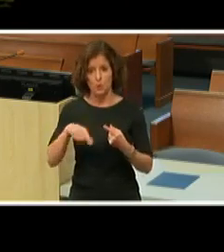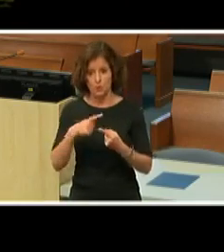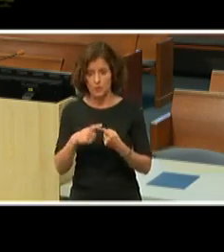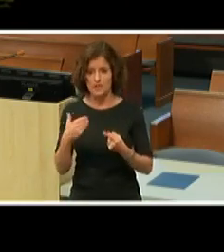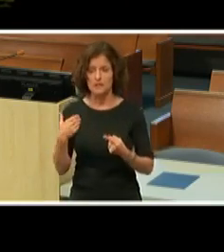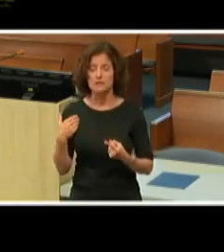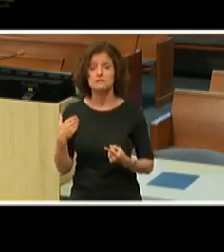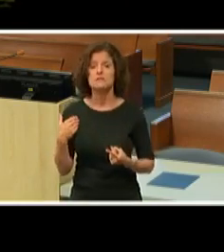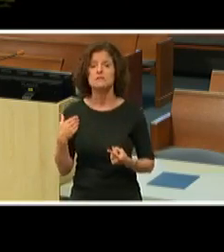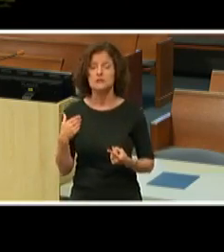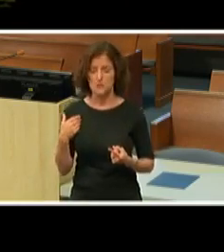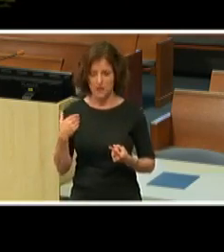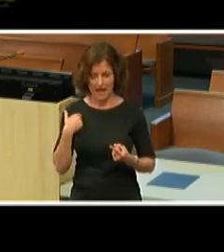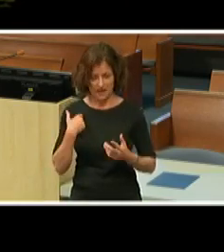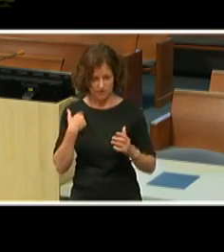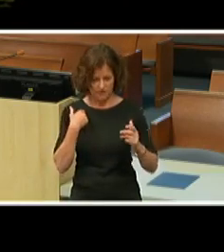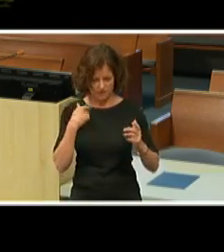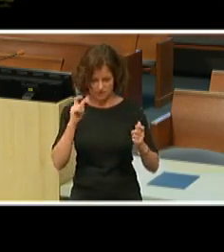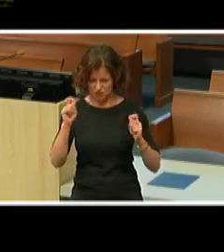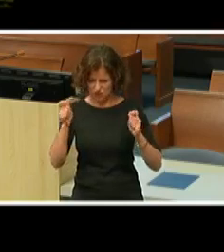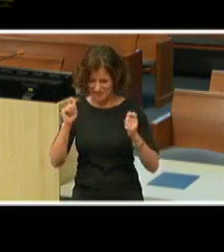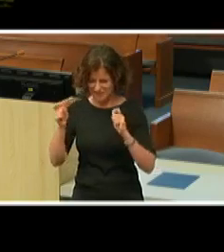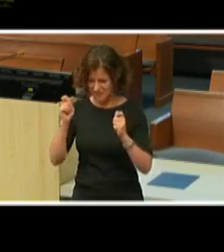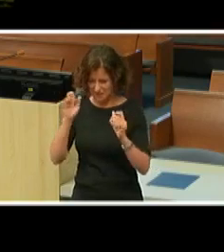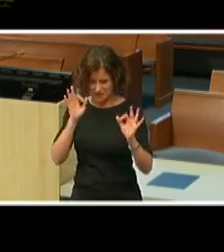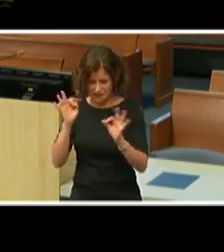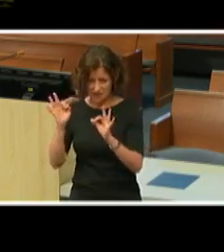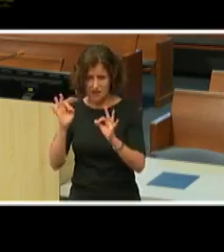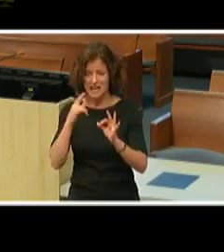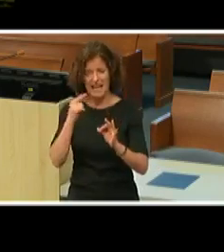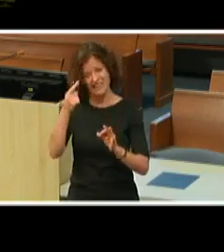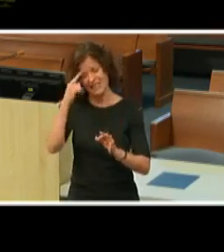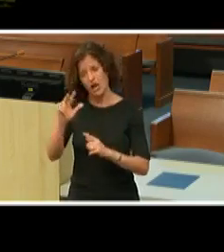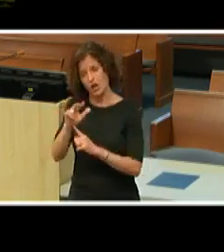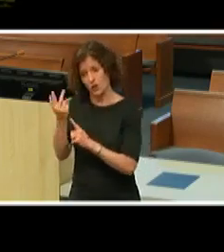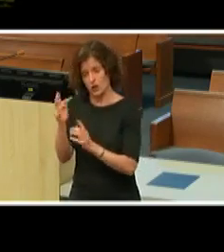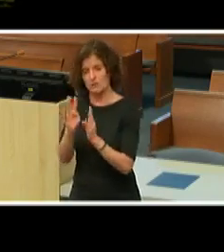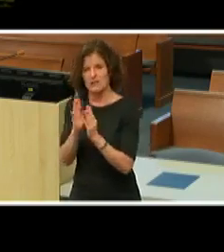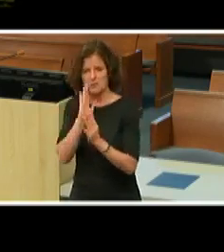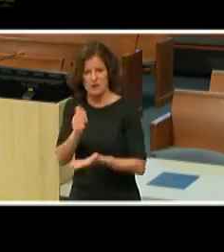of perfected our order, which I think this third meeting is going to help us do,